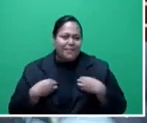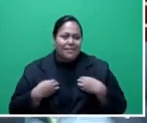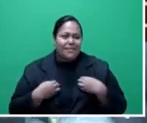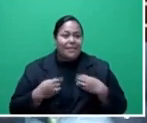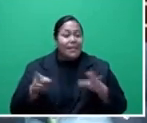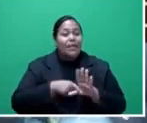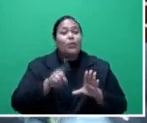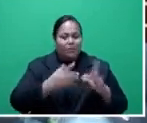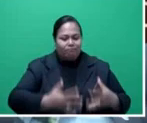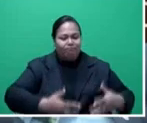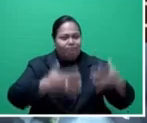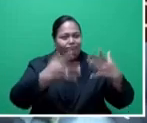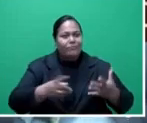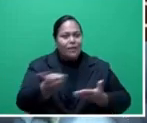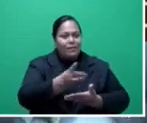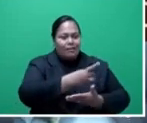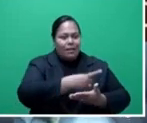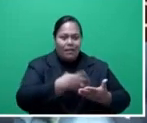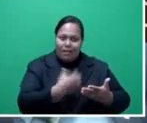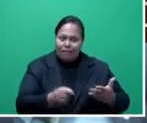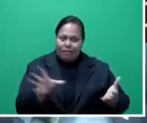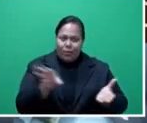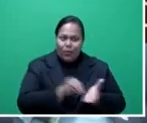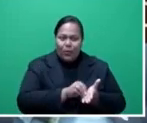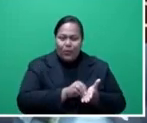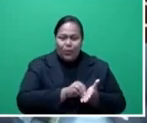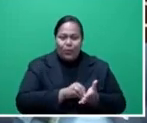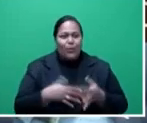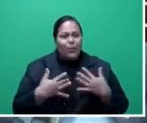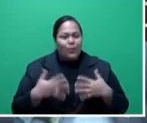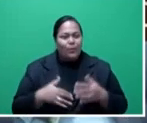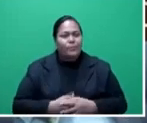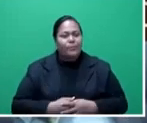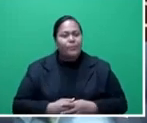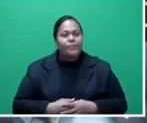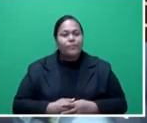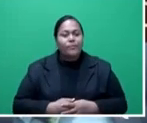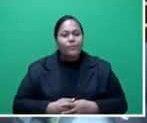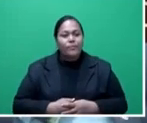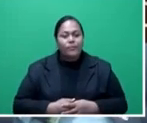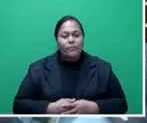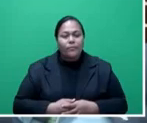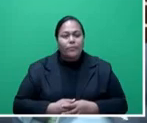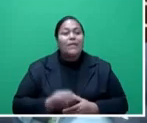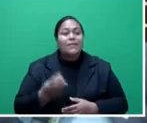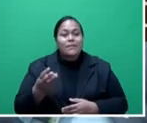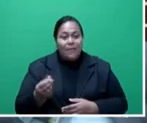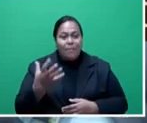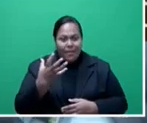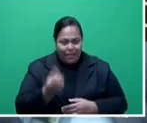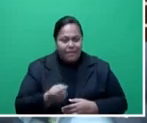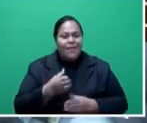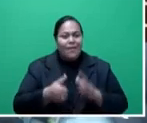phenomenal database. And what has happened since is some of those, quite a few of those MSBG recipients have been able to access further finance through